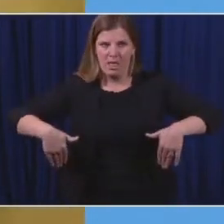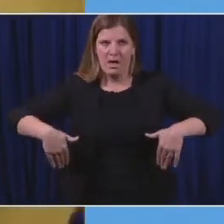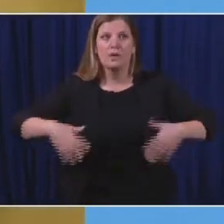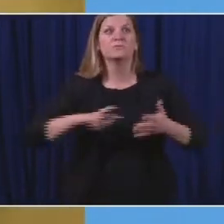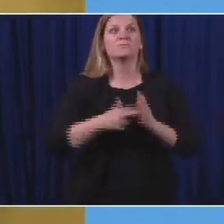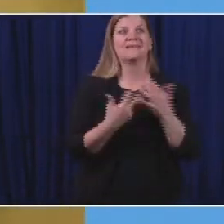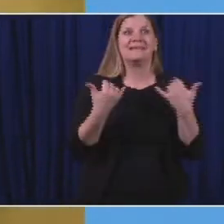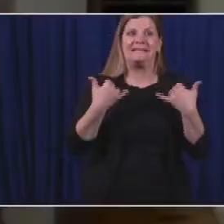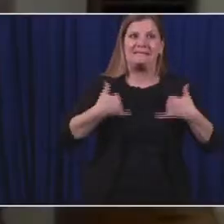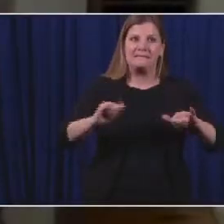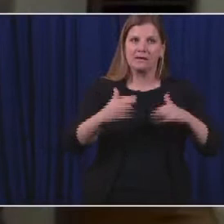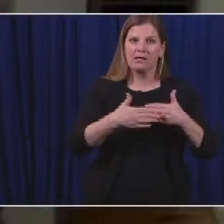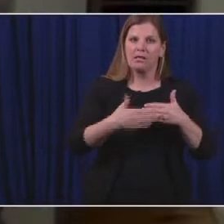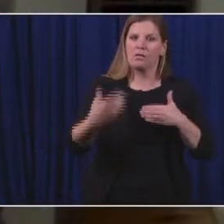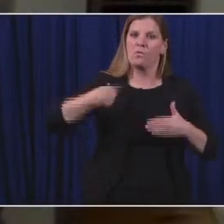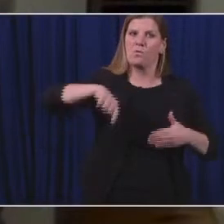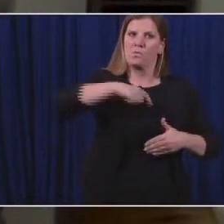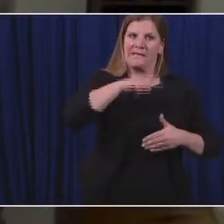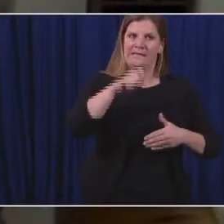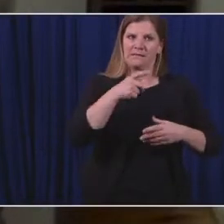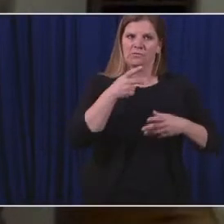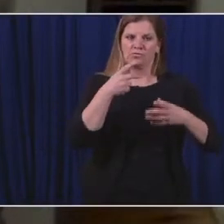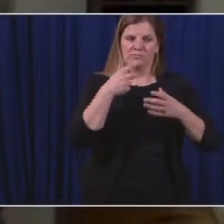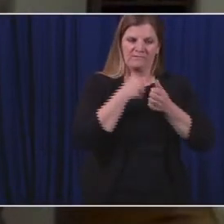the virus.